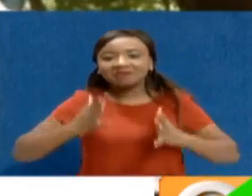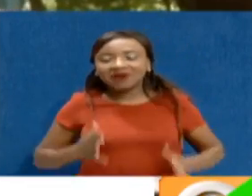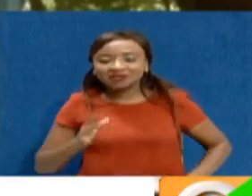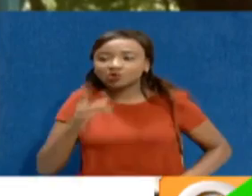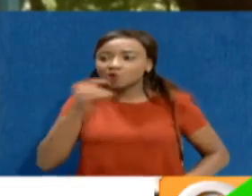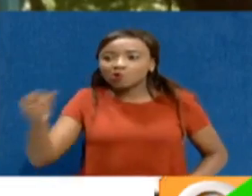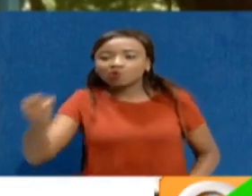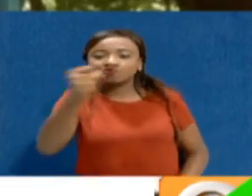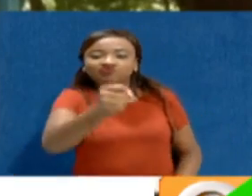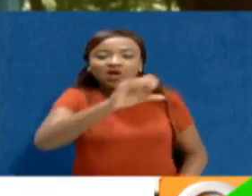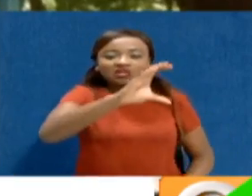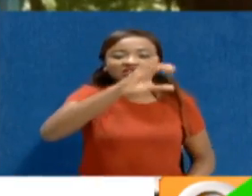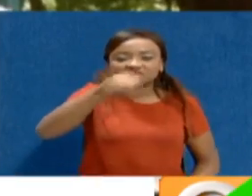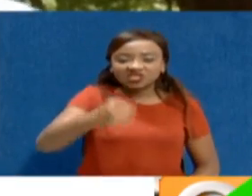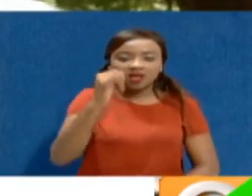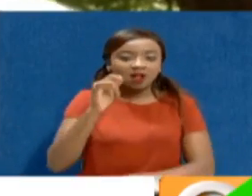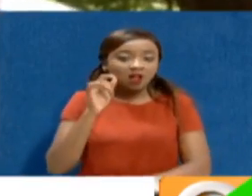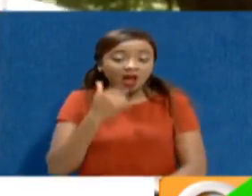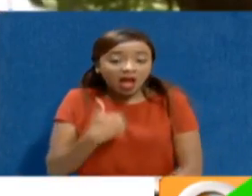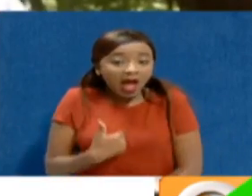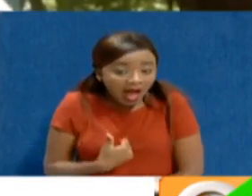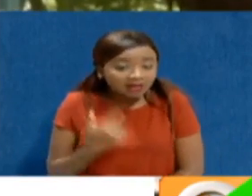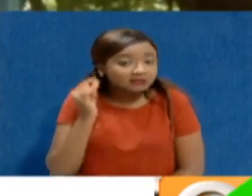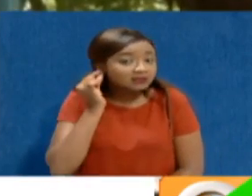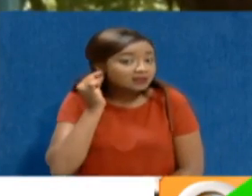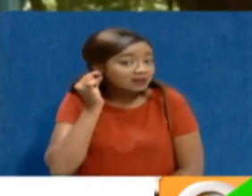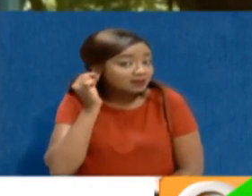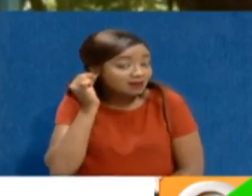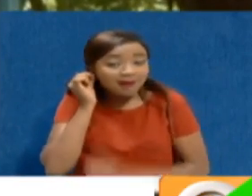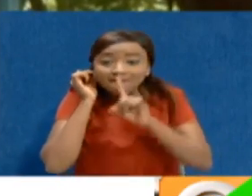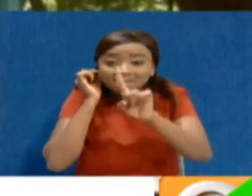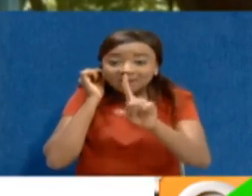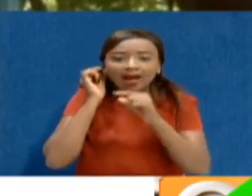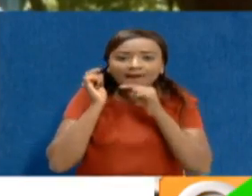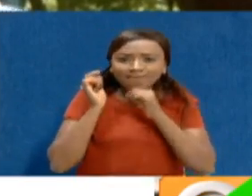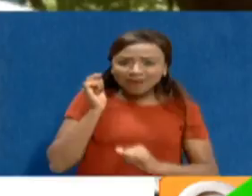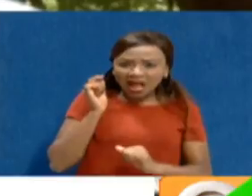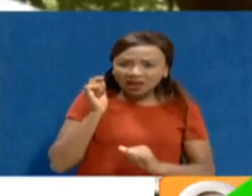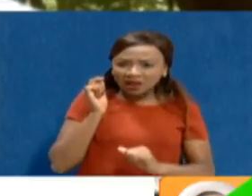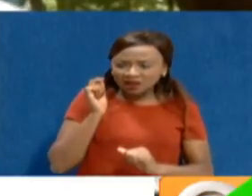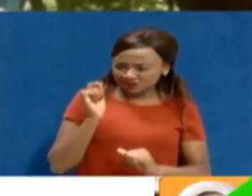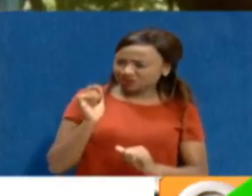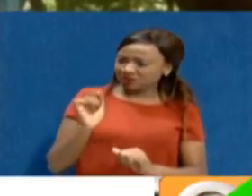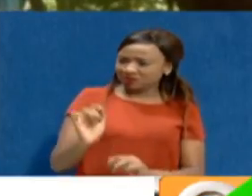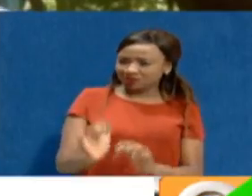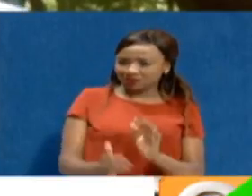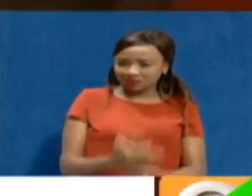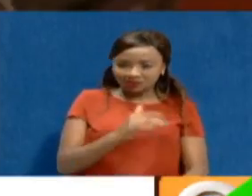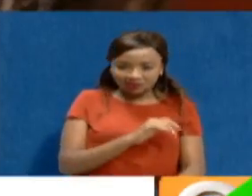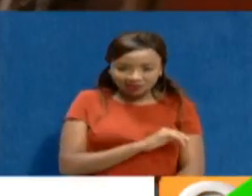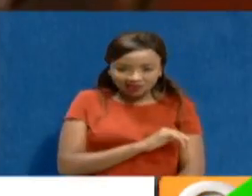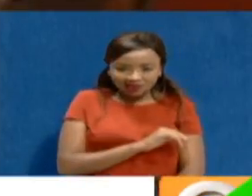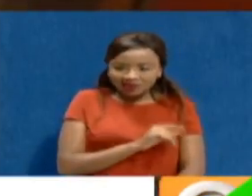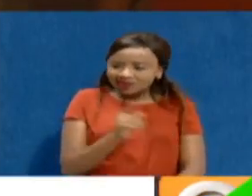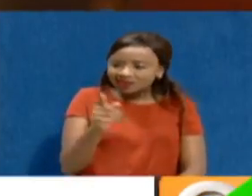anayechaguliwa kusimamia mahakama ya Kenya ni mwanaume mwenye amevaa vipuli